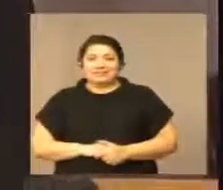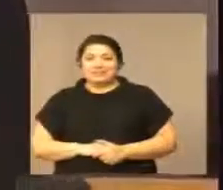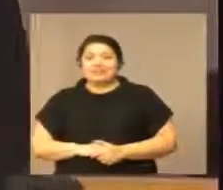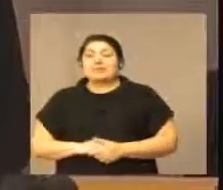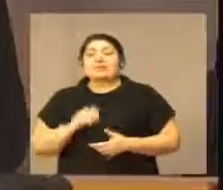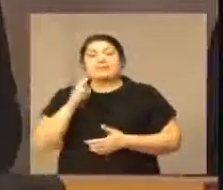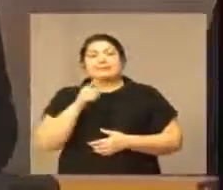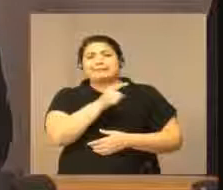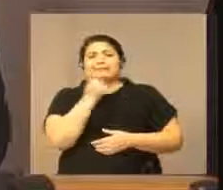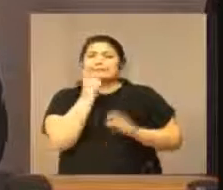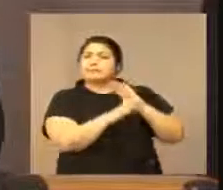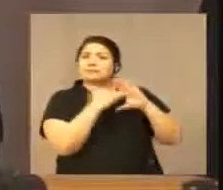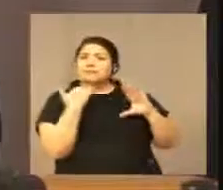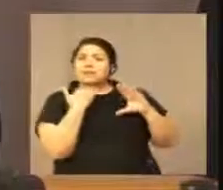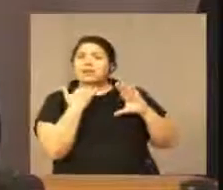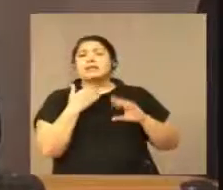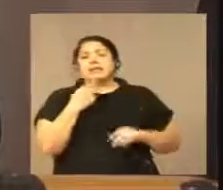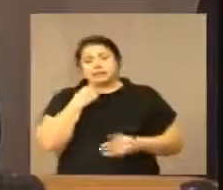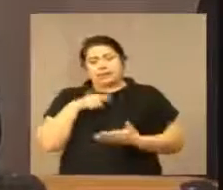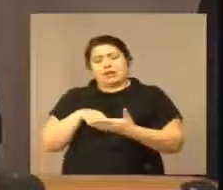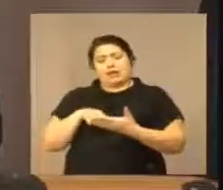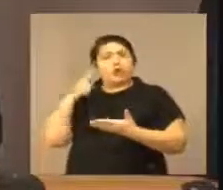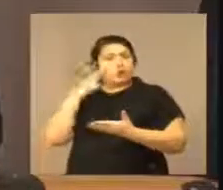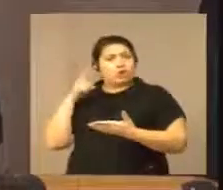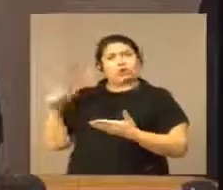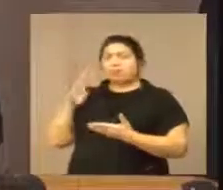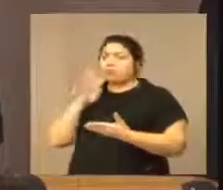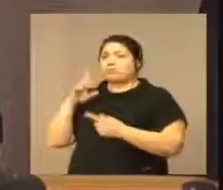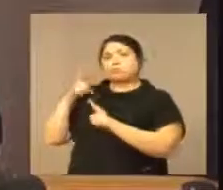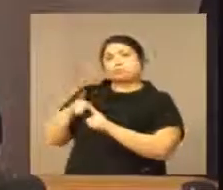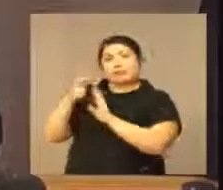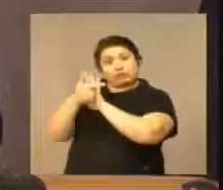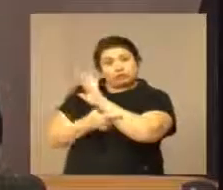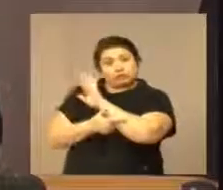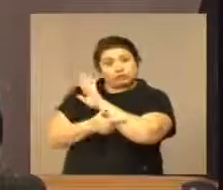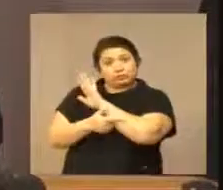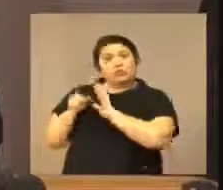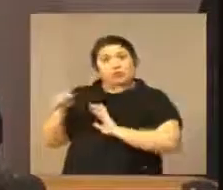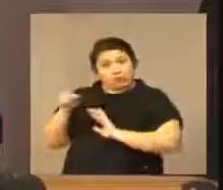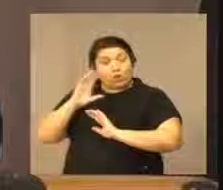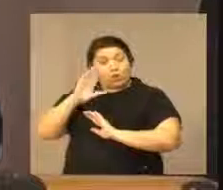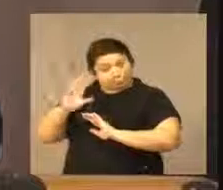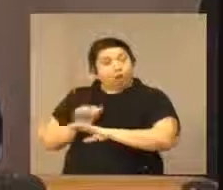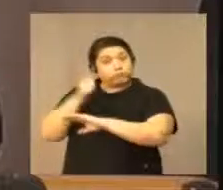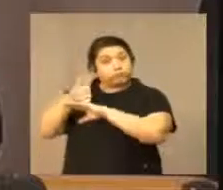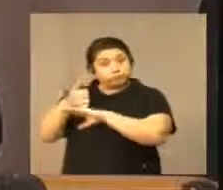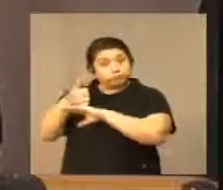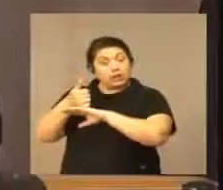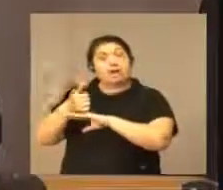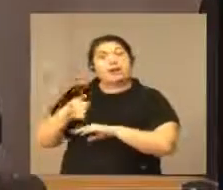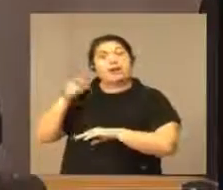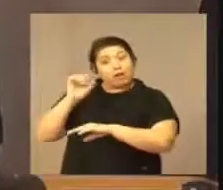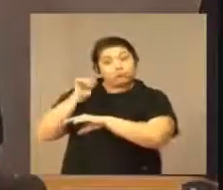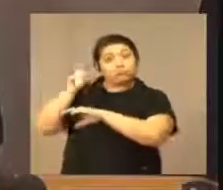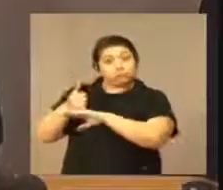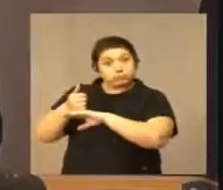someone asked, I heard legislation spoke of, is this being introduced, and will there be new dollars specifically